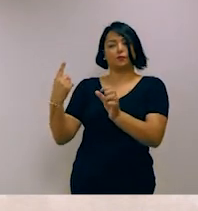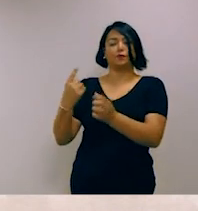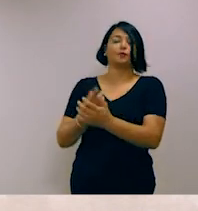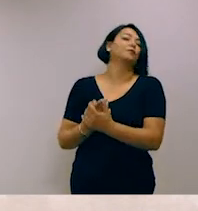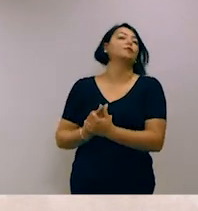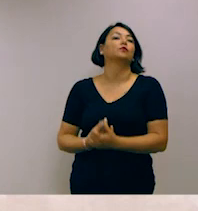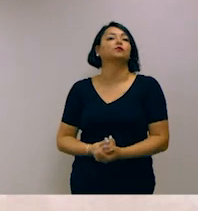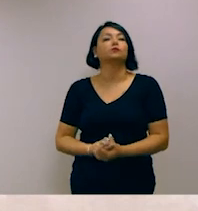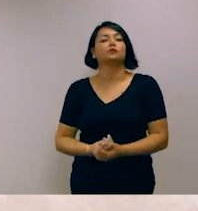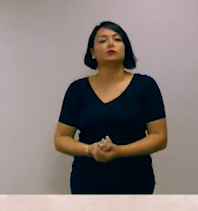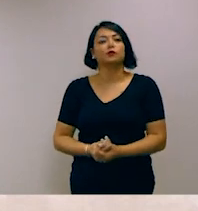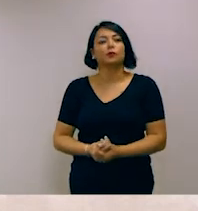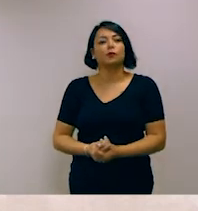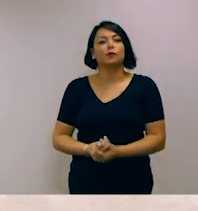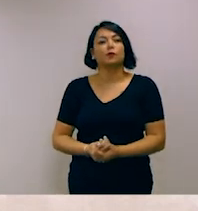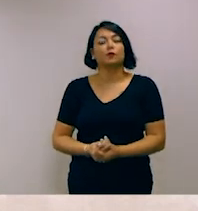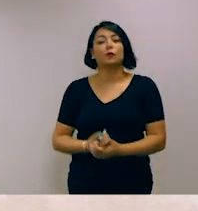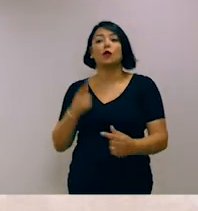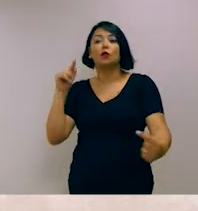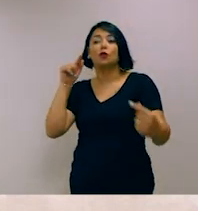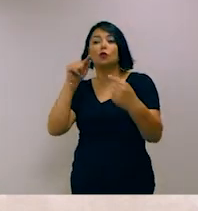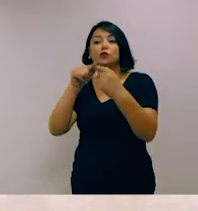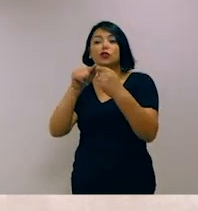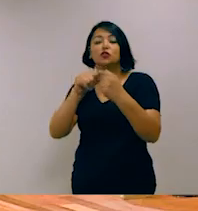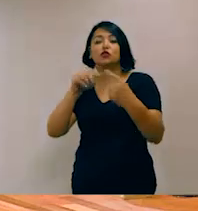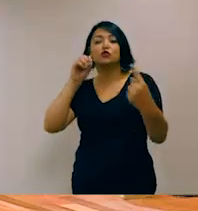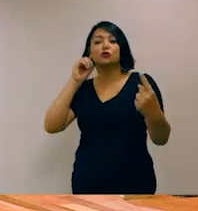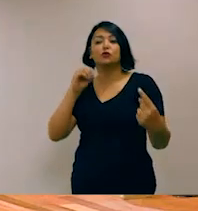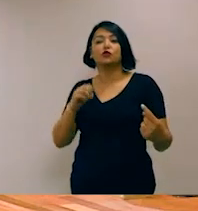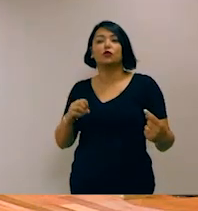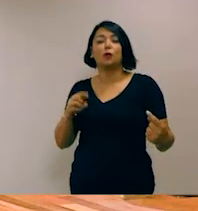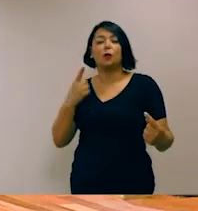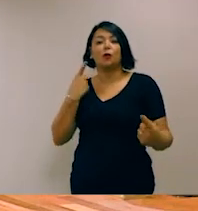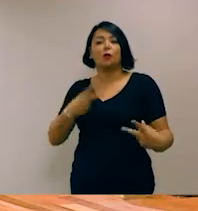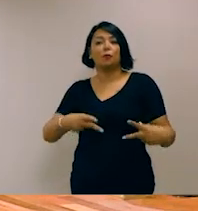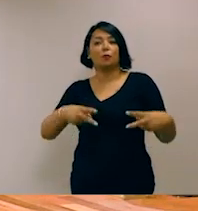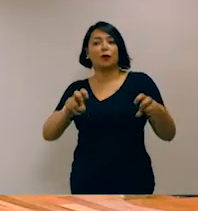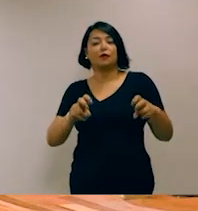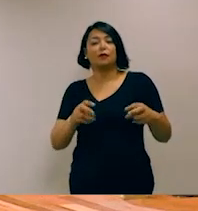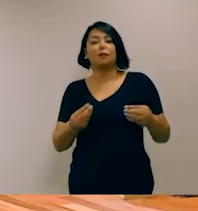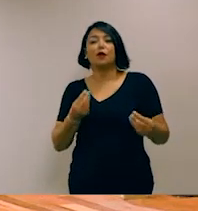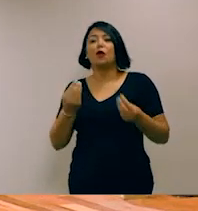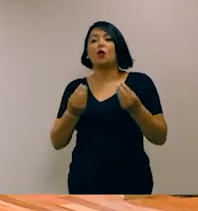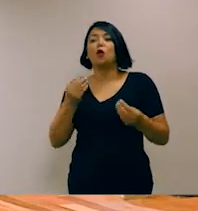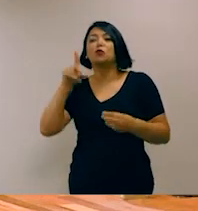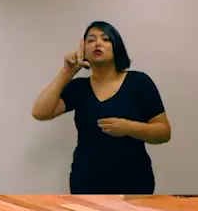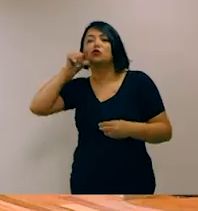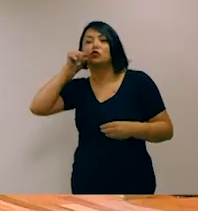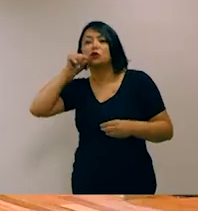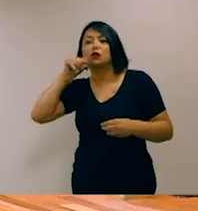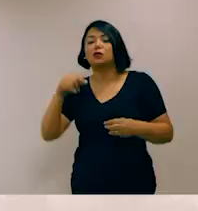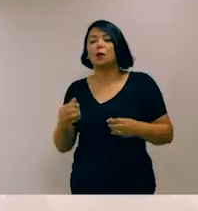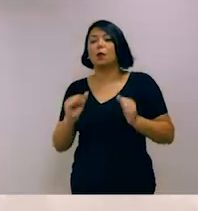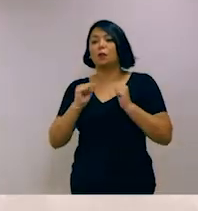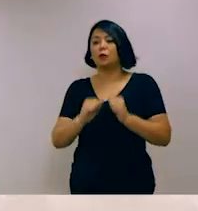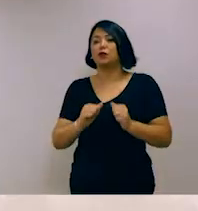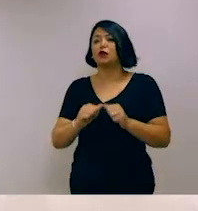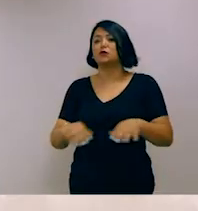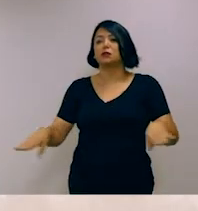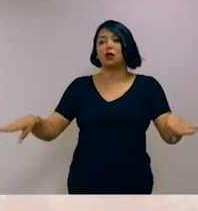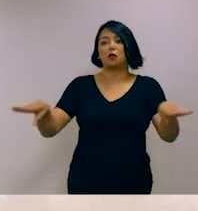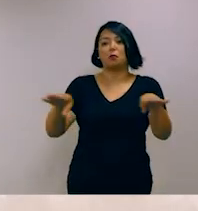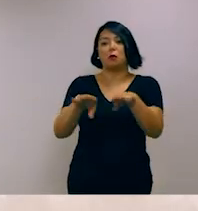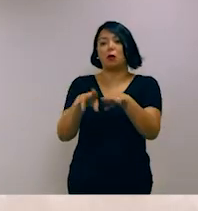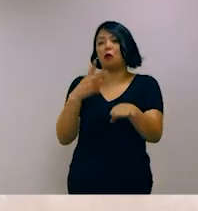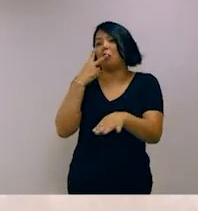used were doc2vec and naive-base. So the goals were to explore the